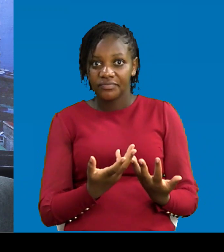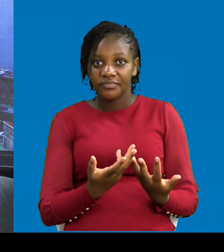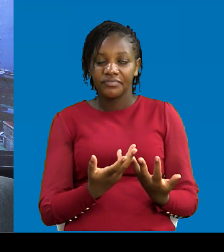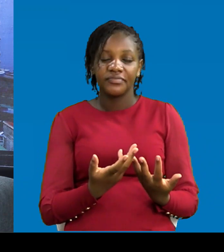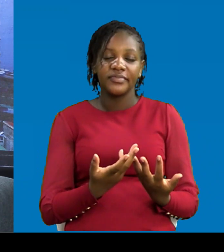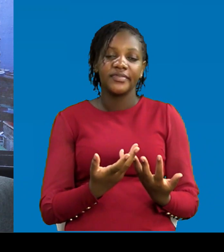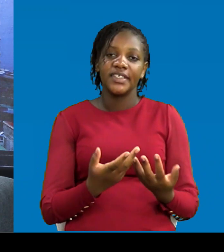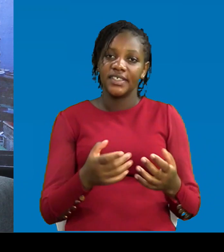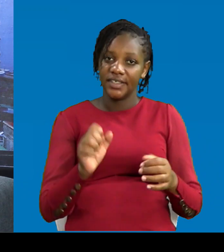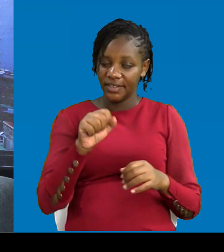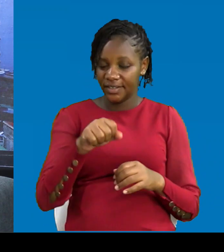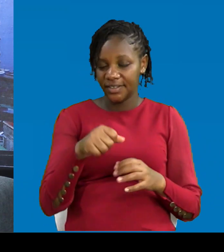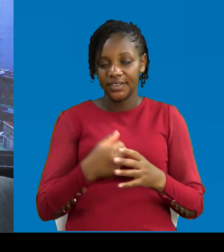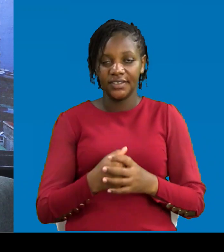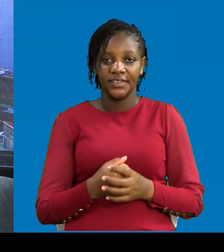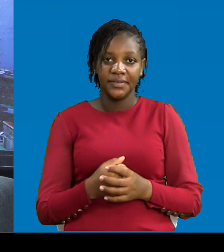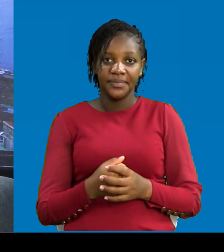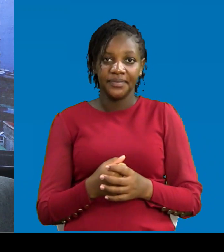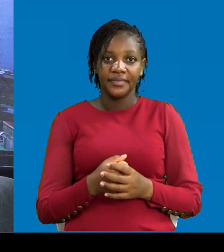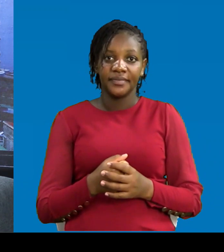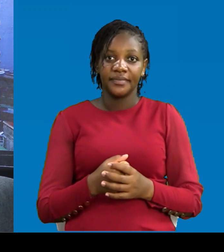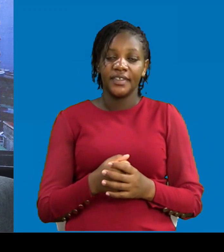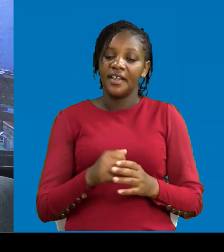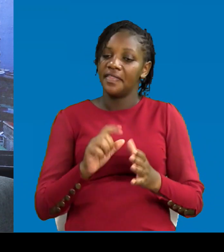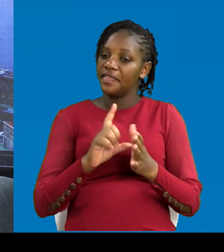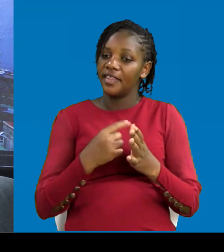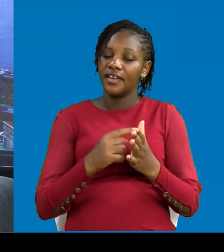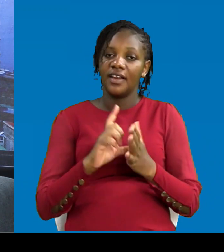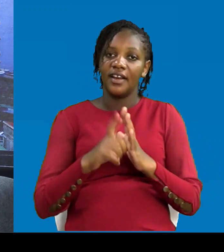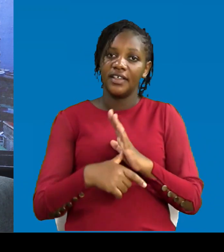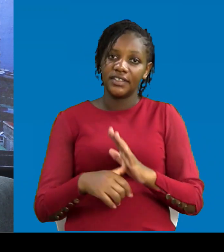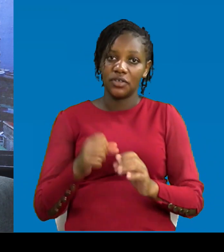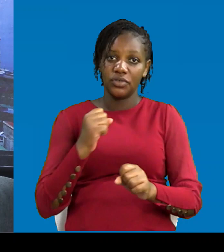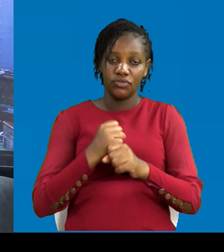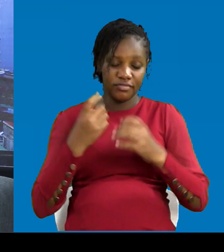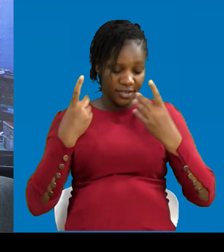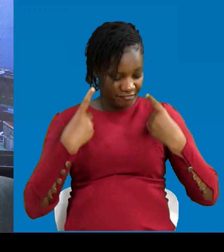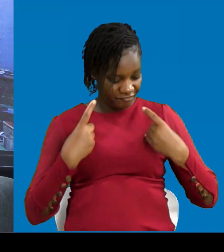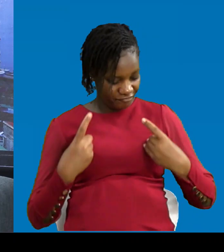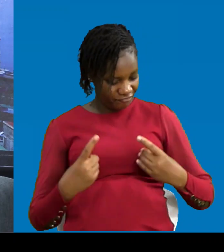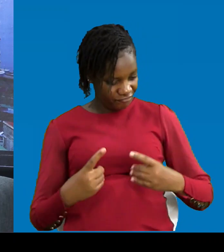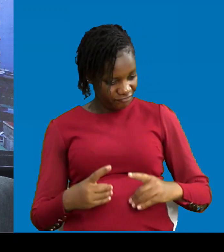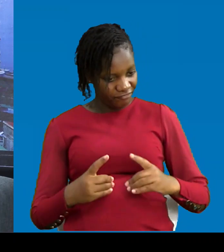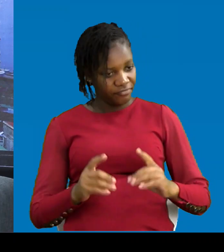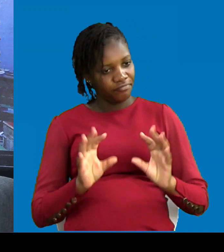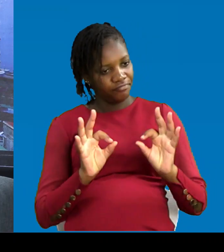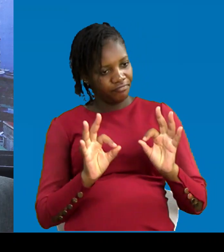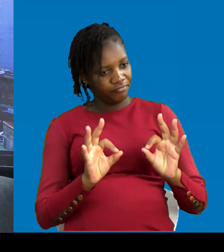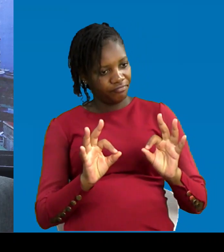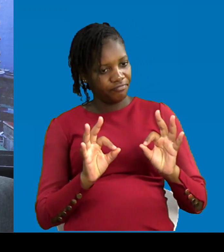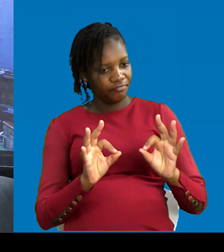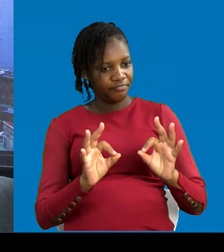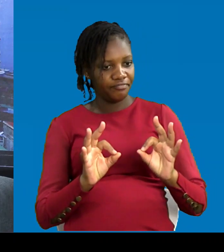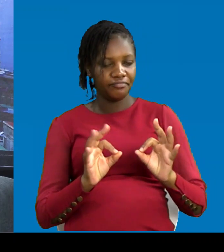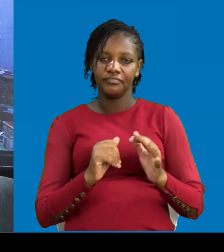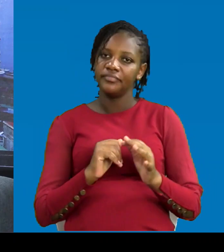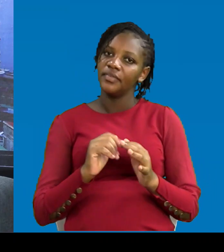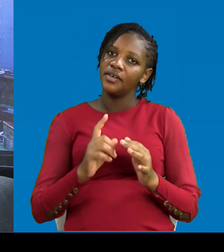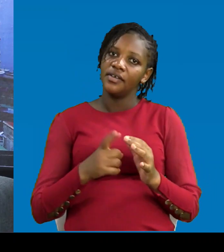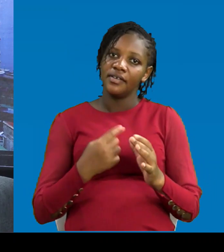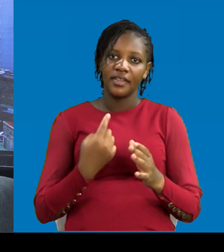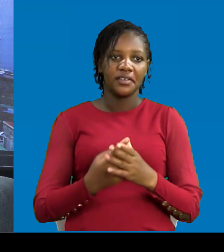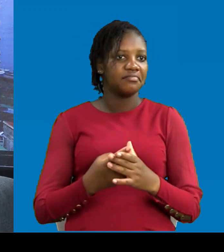aspects such as those. Then there's the execution. Now we do the fittings. On the D-Day, of course, the client dresses